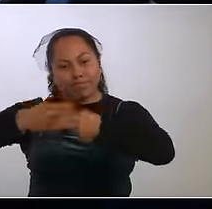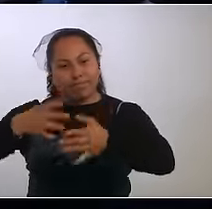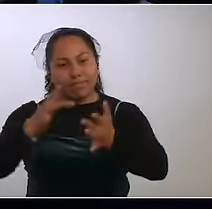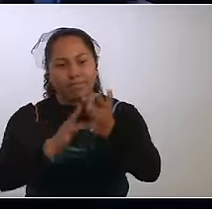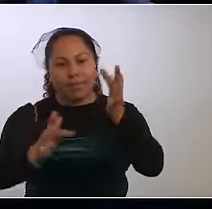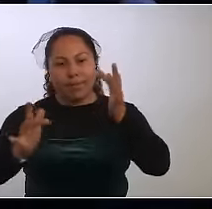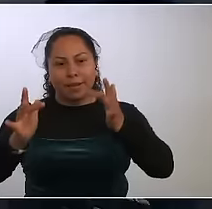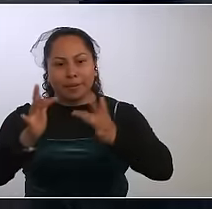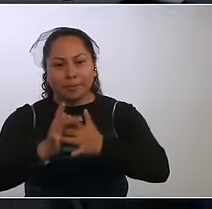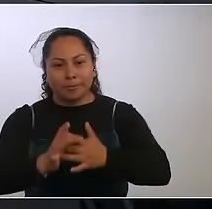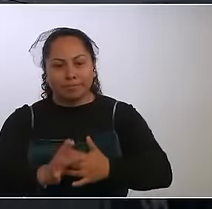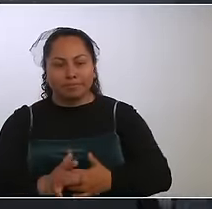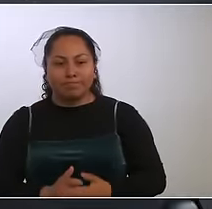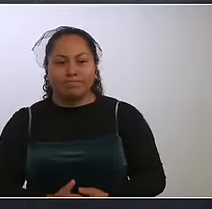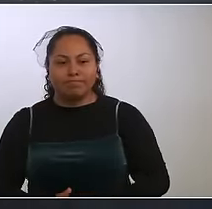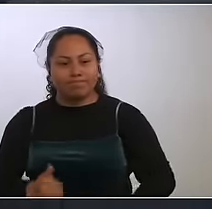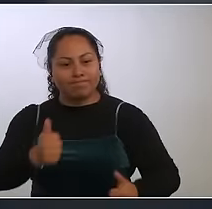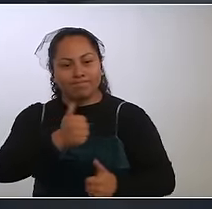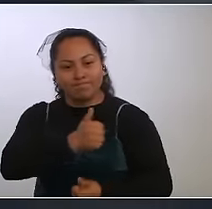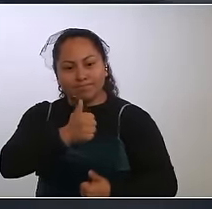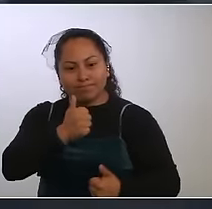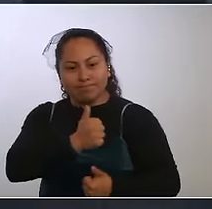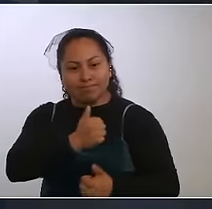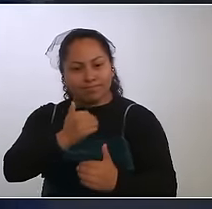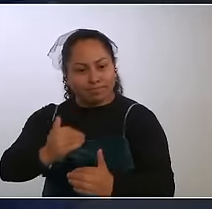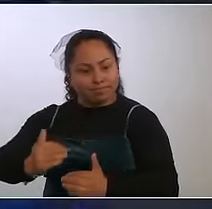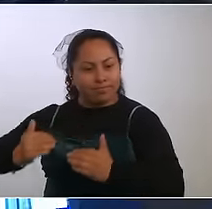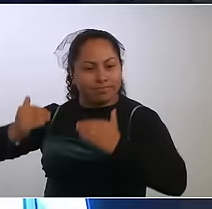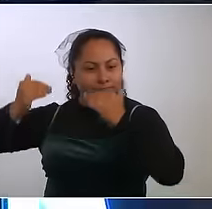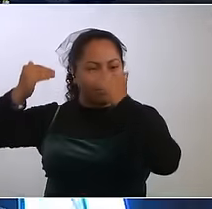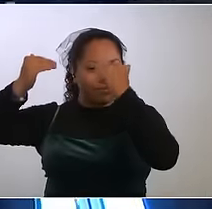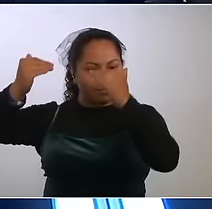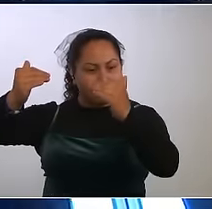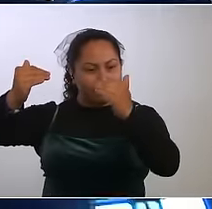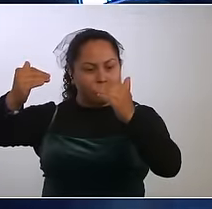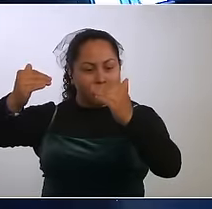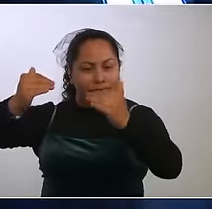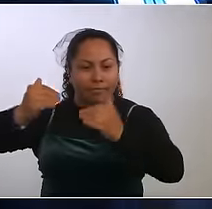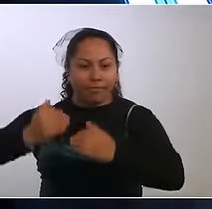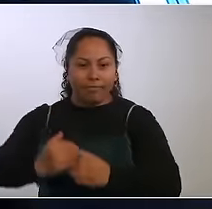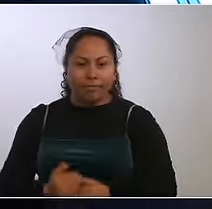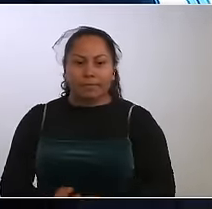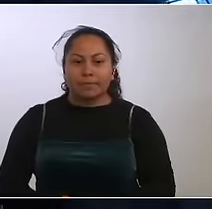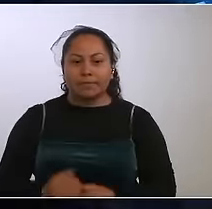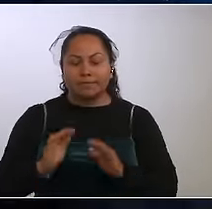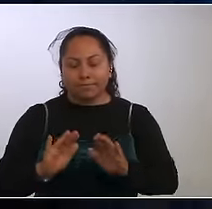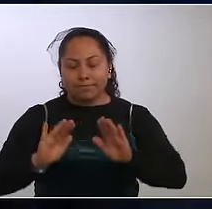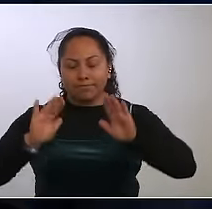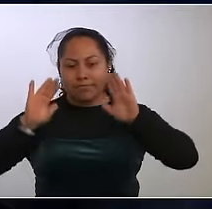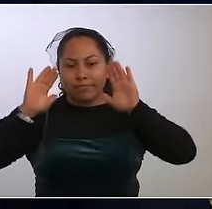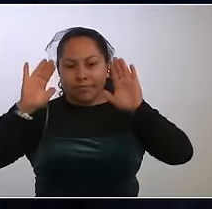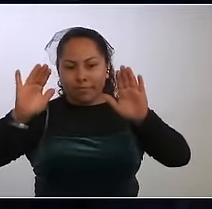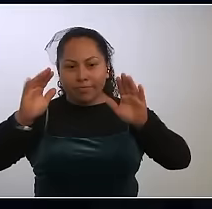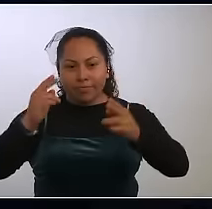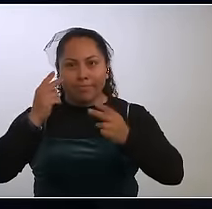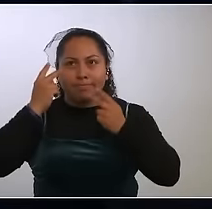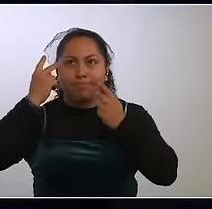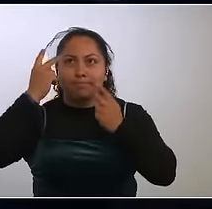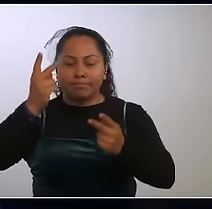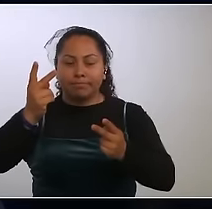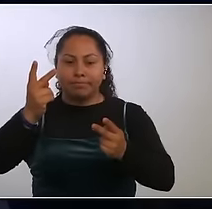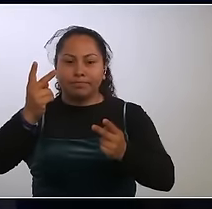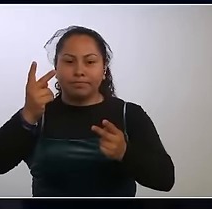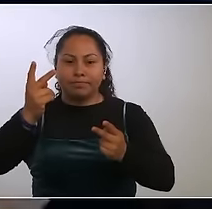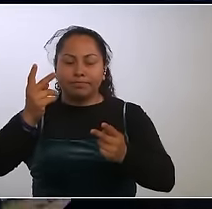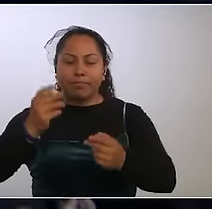apostólica juvenil se está levantando con su visión. Dios lo ha llamado para este tiempo, no nomás para